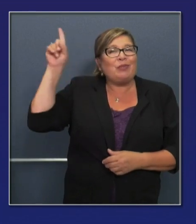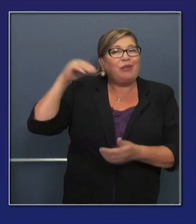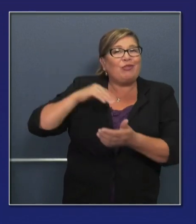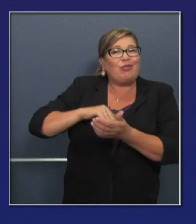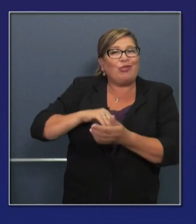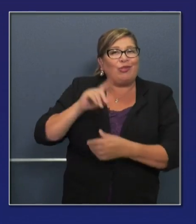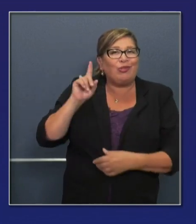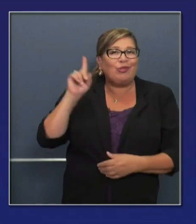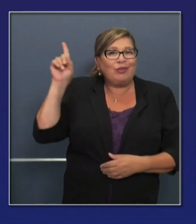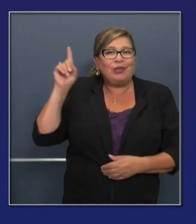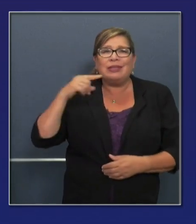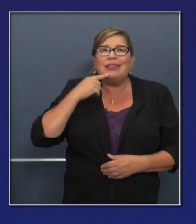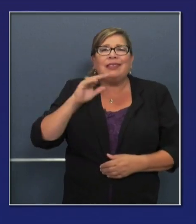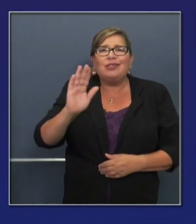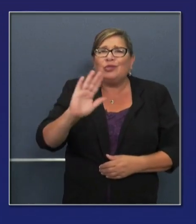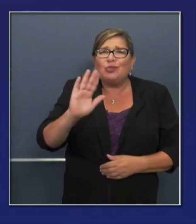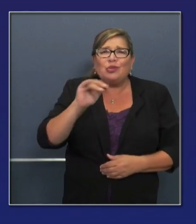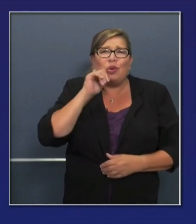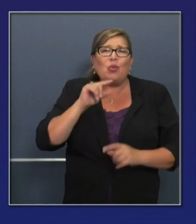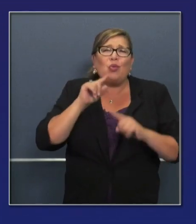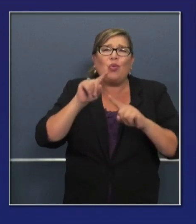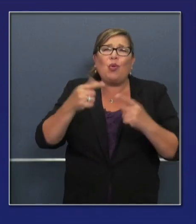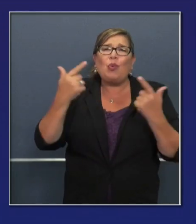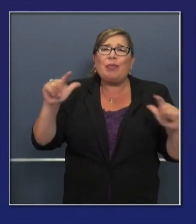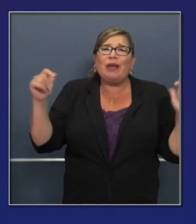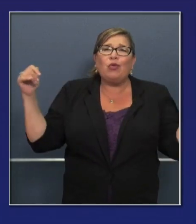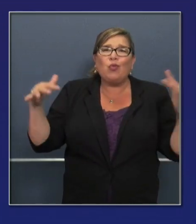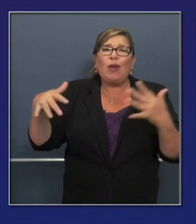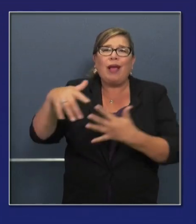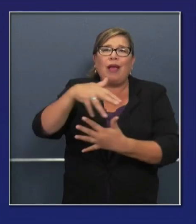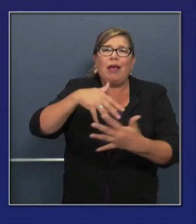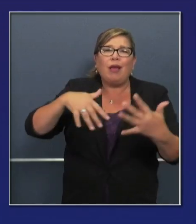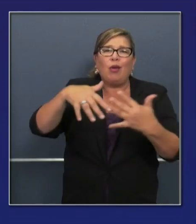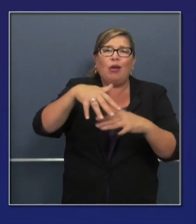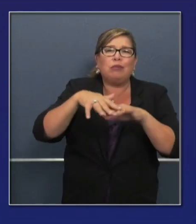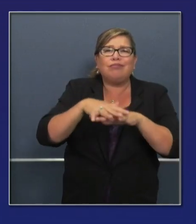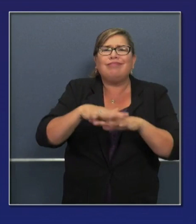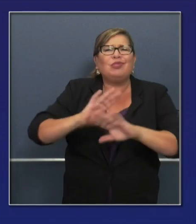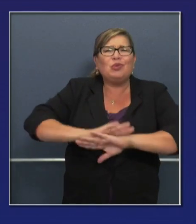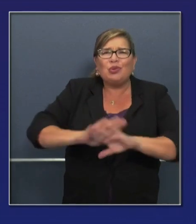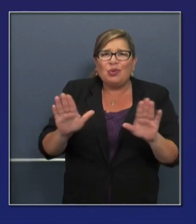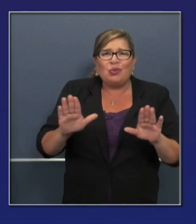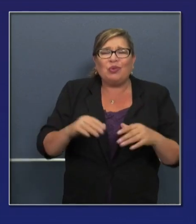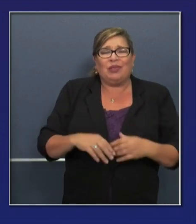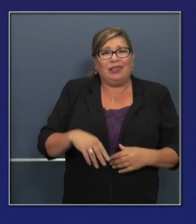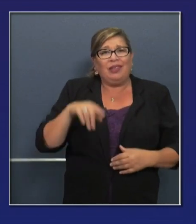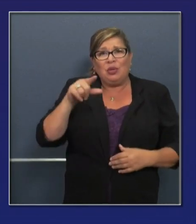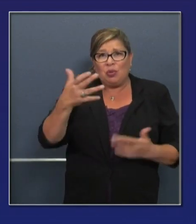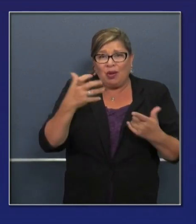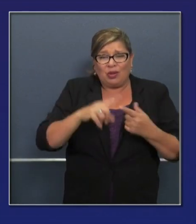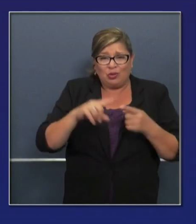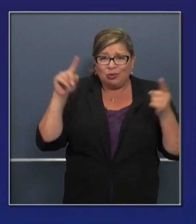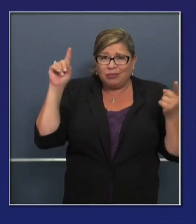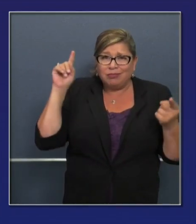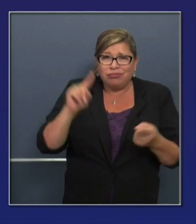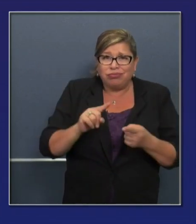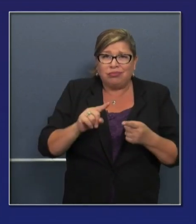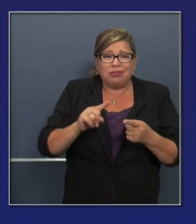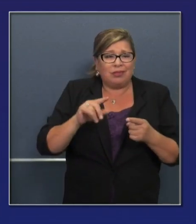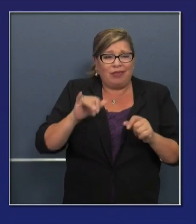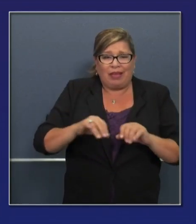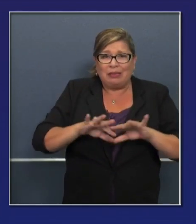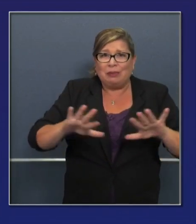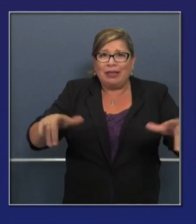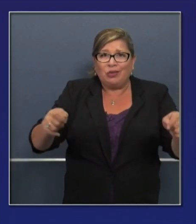made sense. Don't go into big crowds. Don't go into big crowds. If you want to slow the spread of the virus, if you want to decrease the likelihood you're going to get the